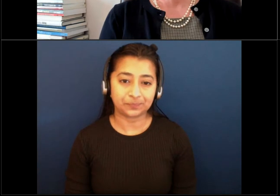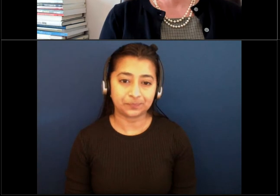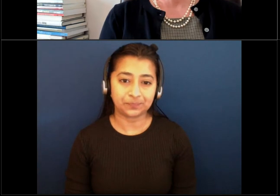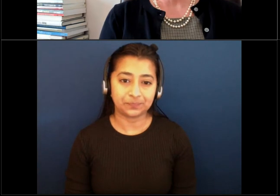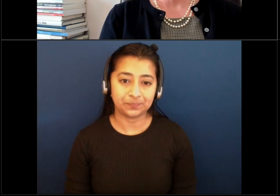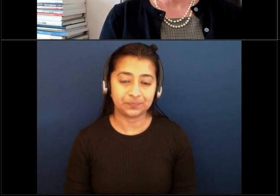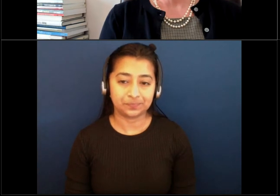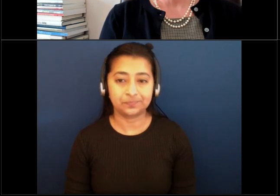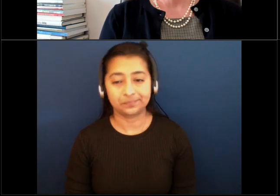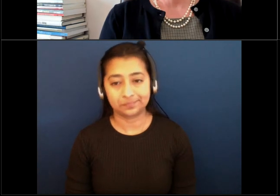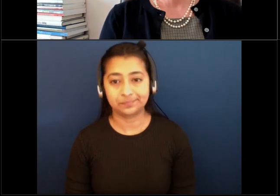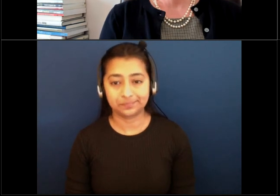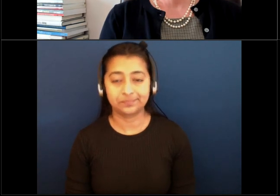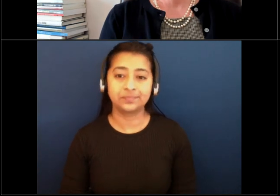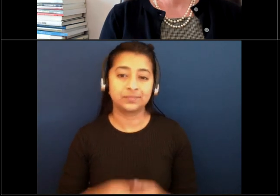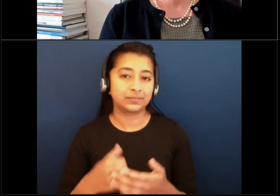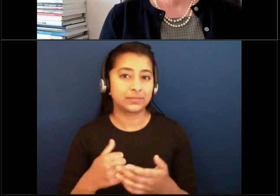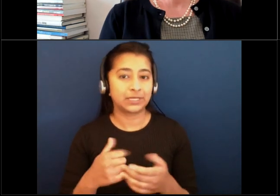To the extent we can,